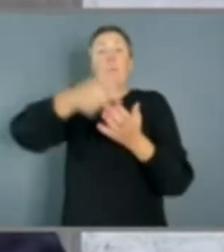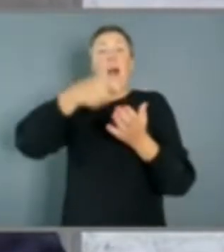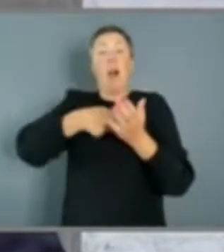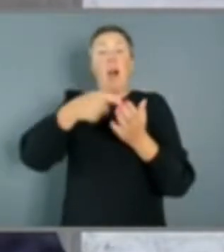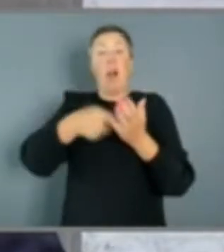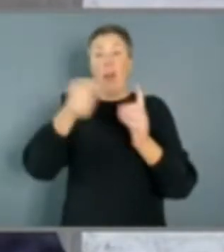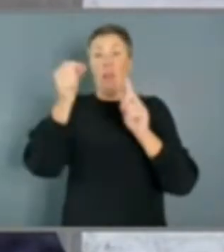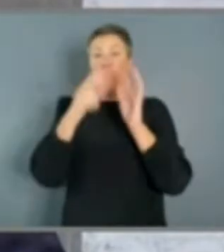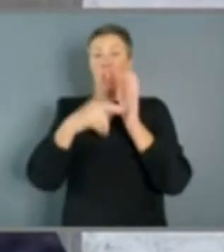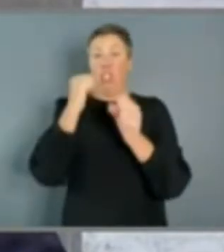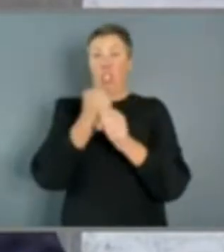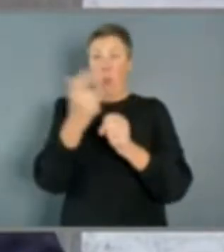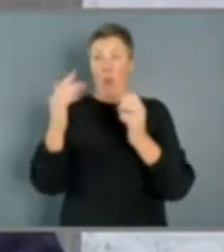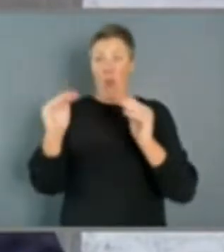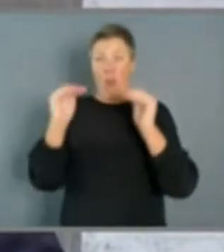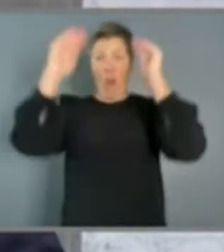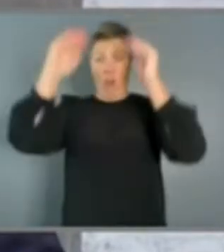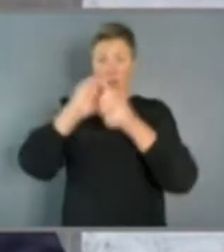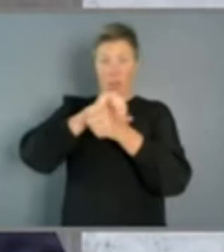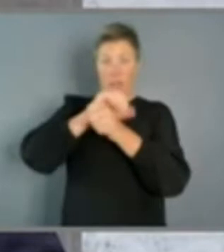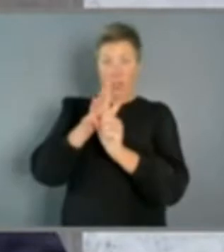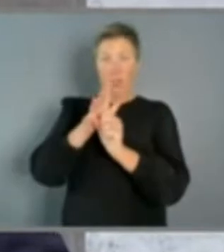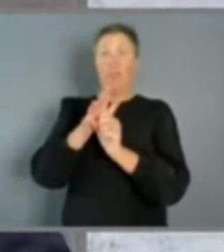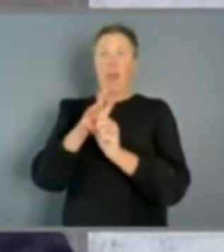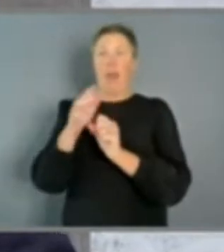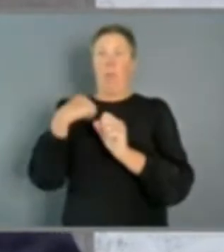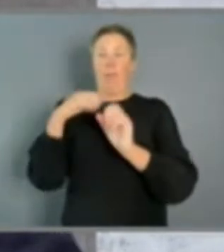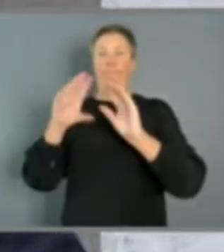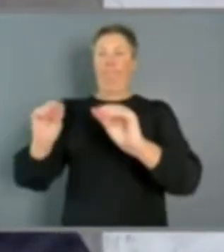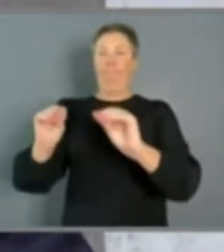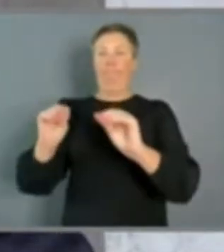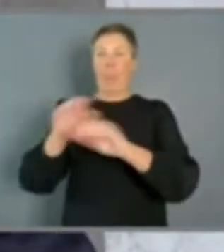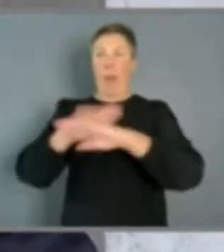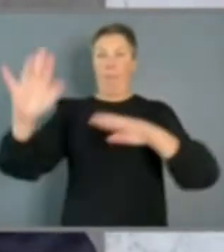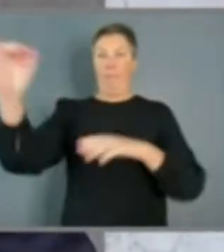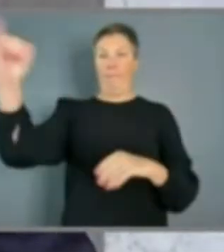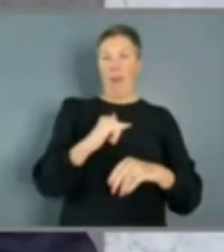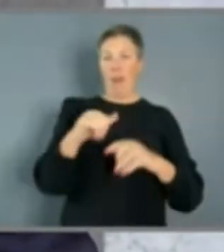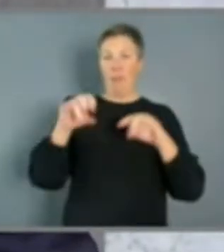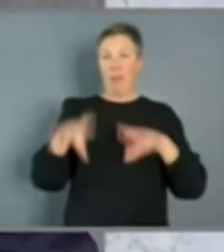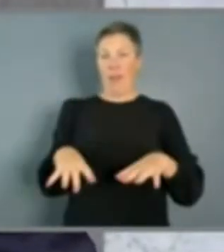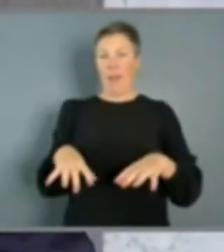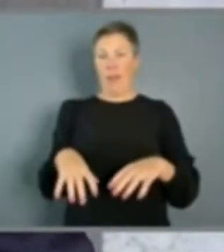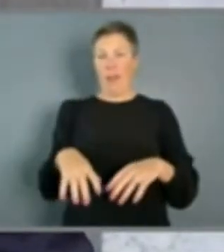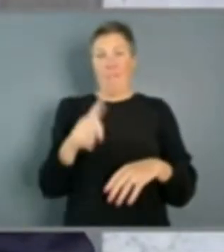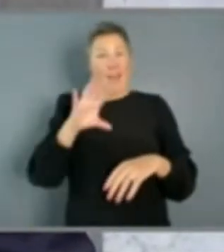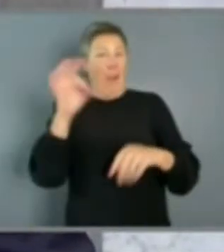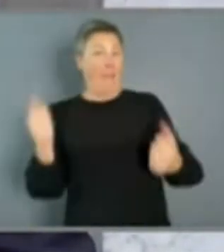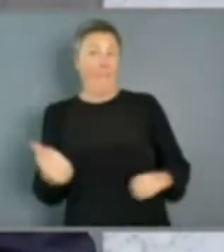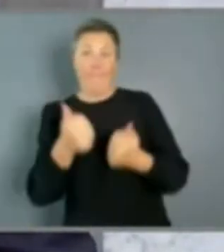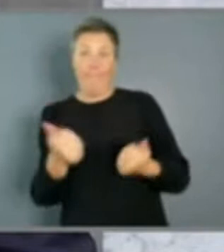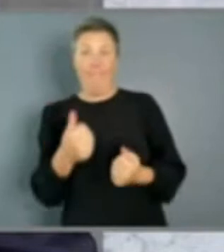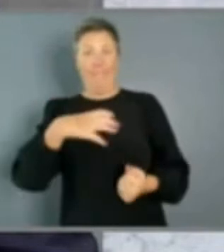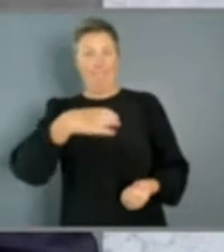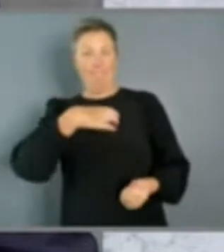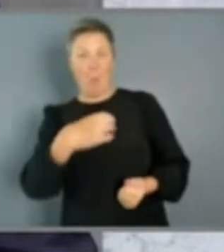high incidence of those working in that mine testing positive. But we now need to do more, and we will do more. On the basis of the